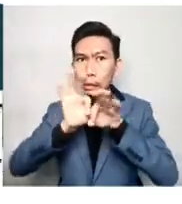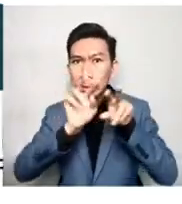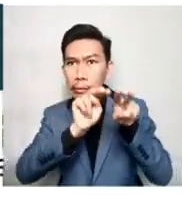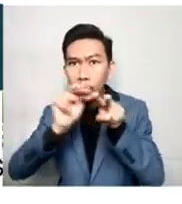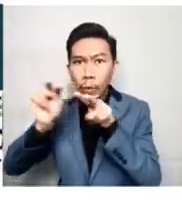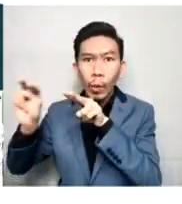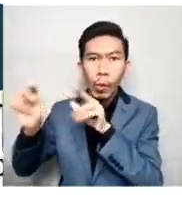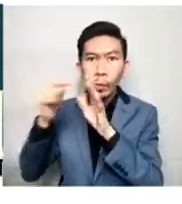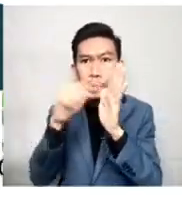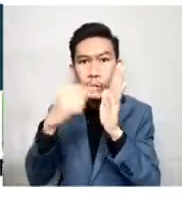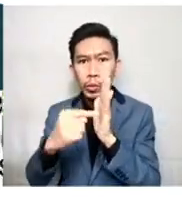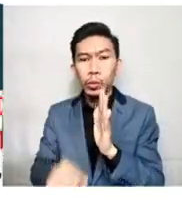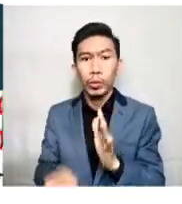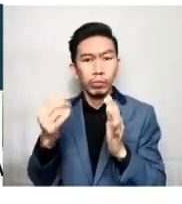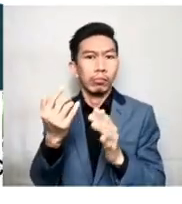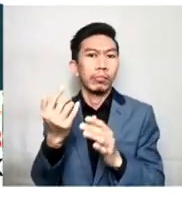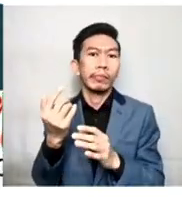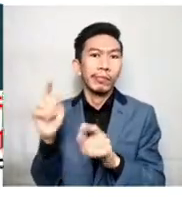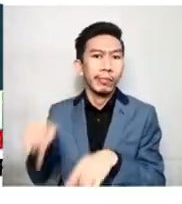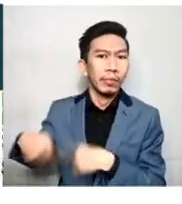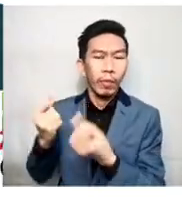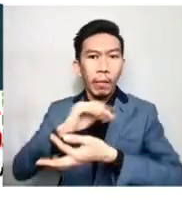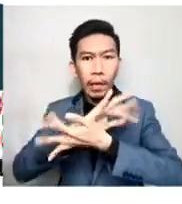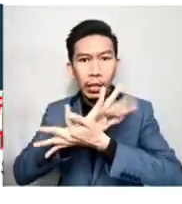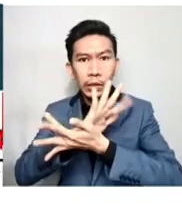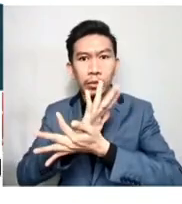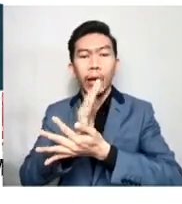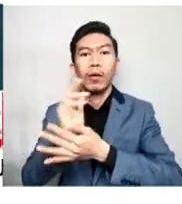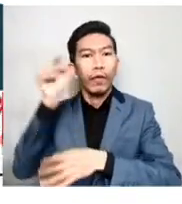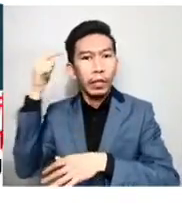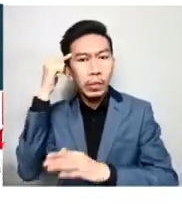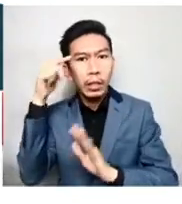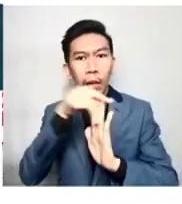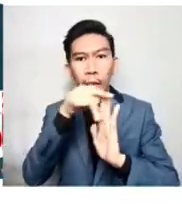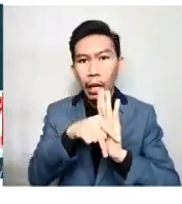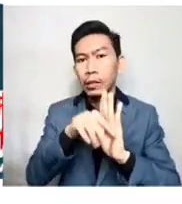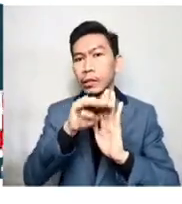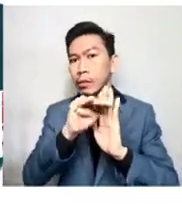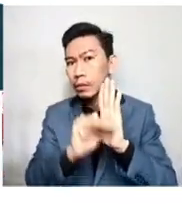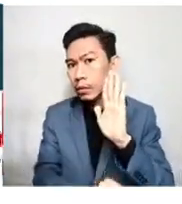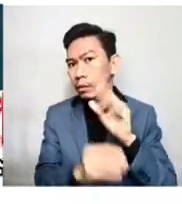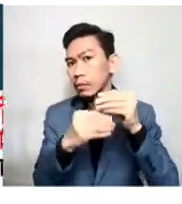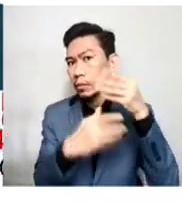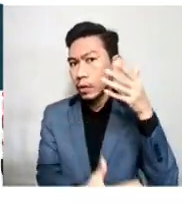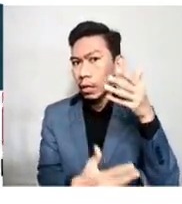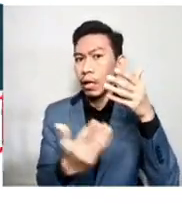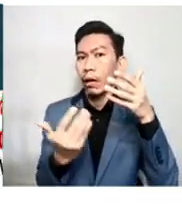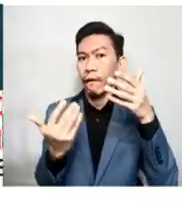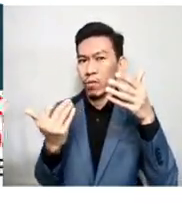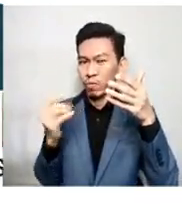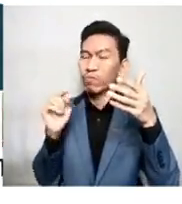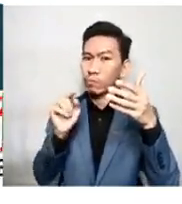during the time of the pandemic with the various government policies we are faced with, it sends a dangerous signal